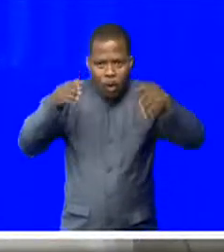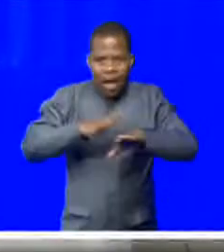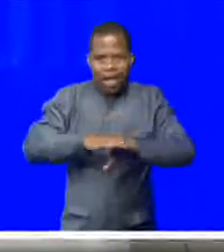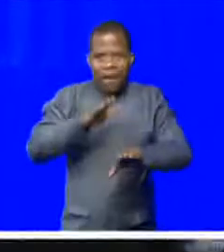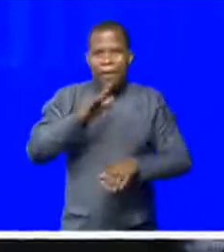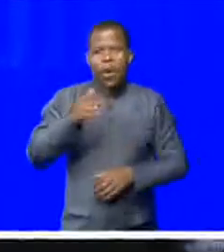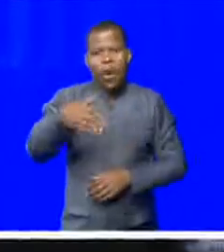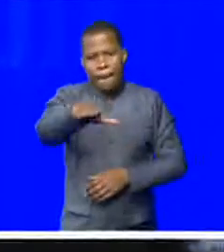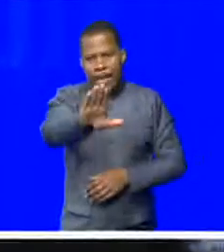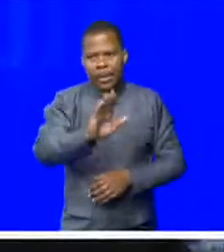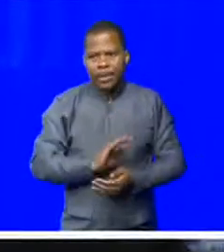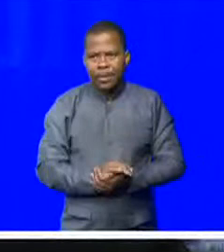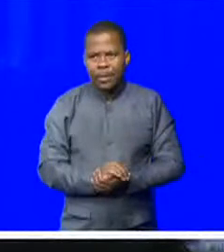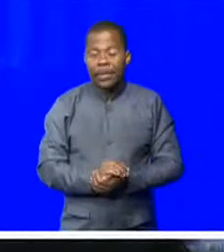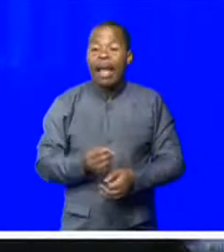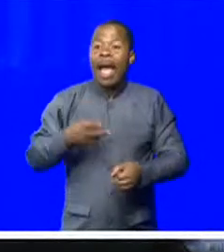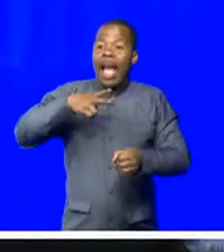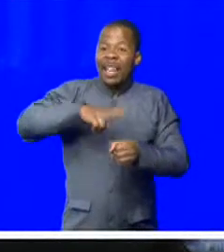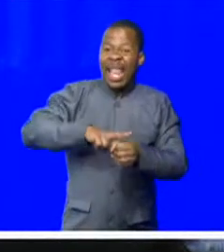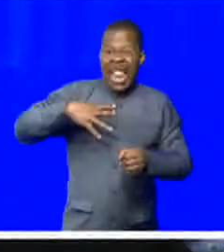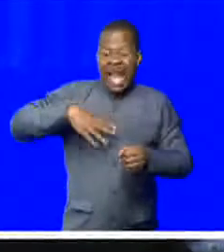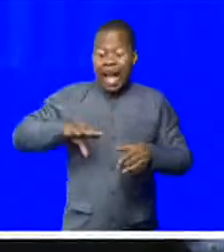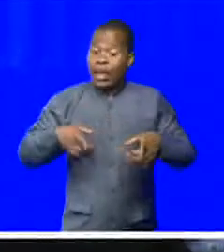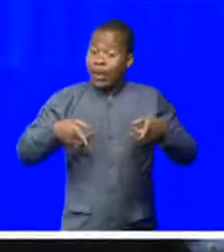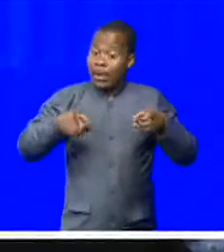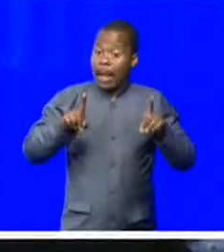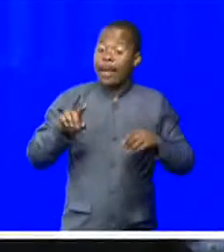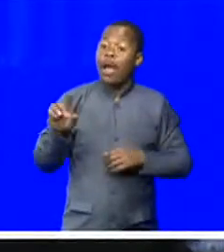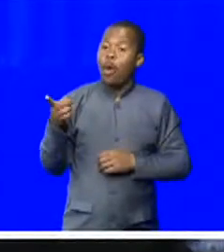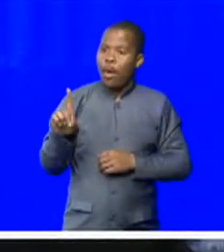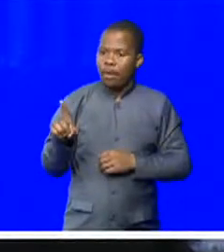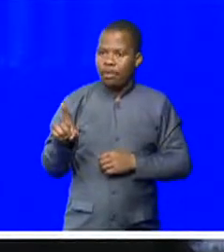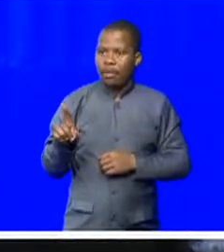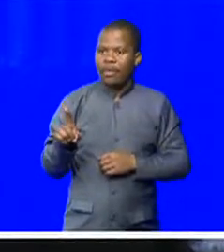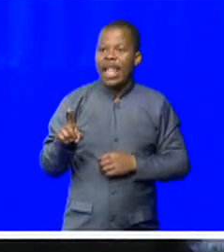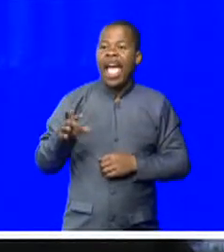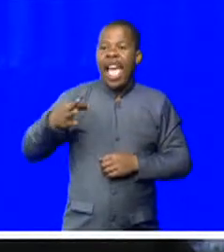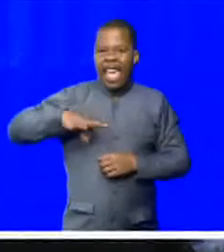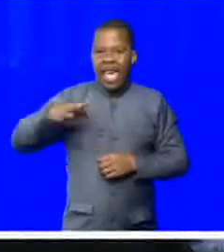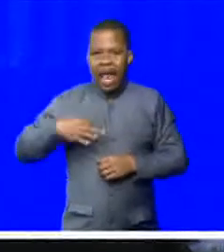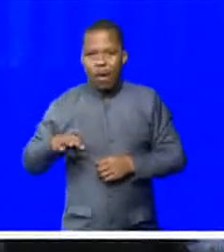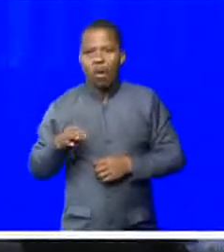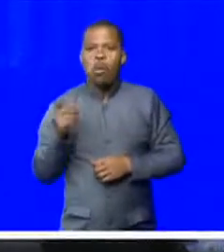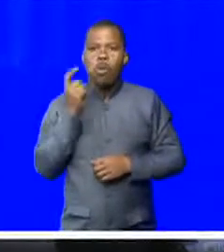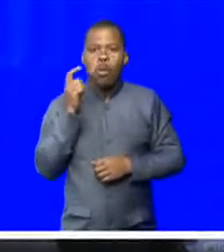abakucabange lokho lokunye lokuyingoti lokuyi-violence lokungeta